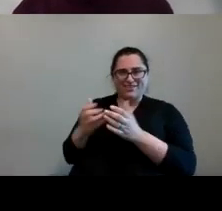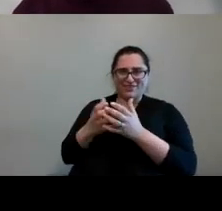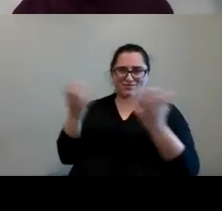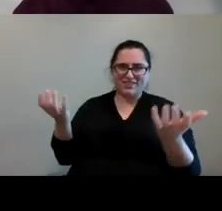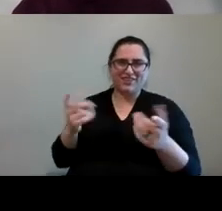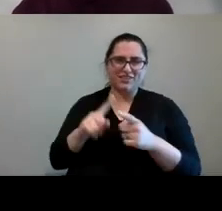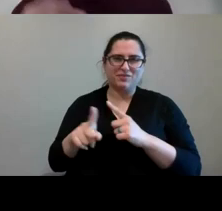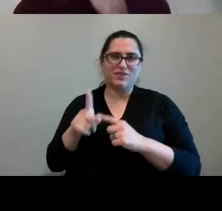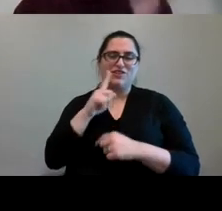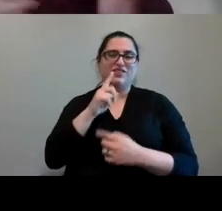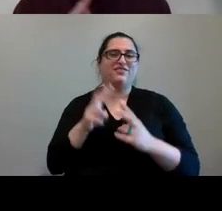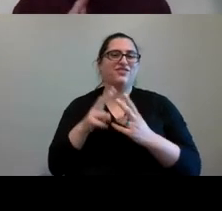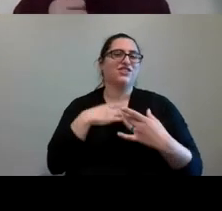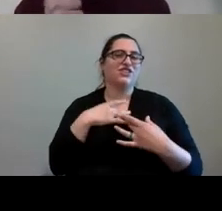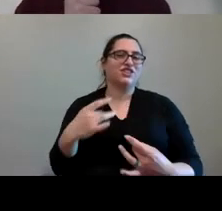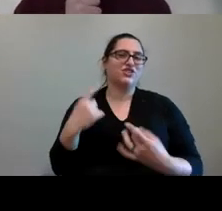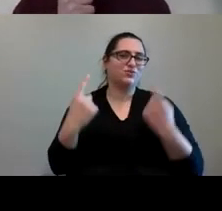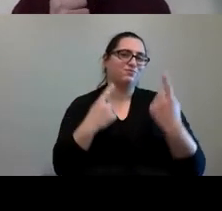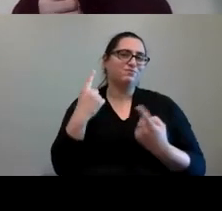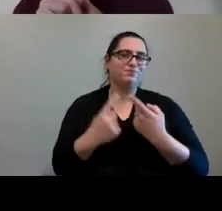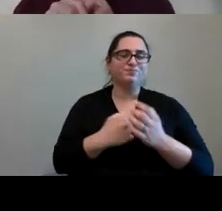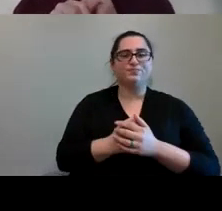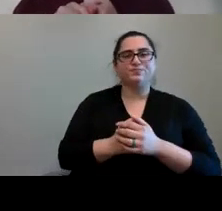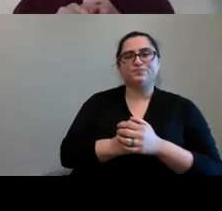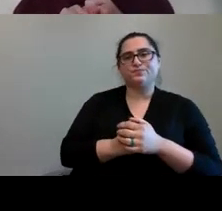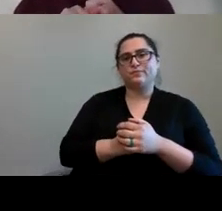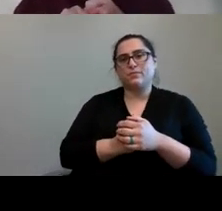Yeah, it's very interesting to think of